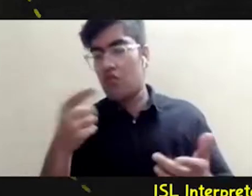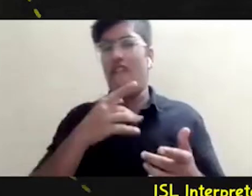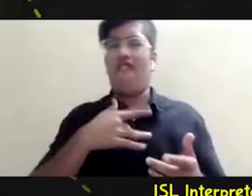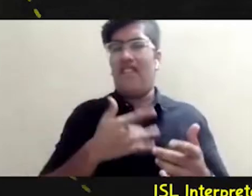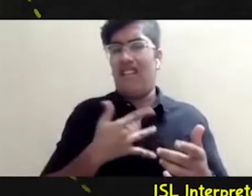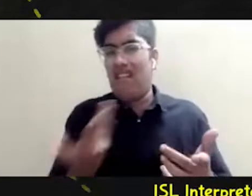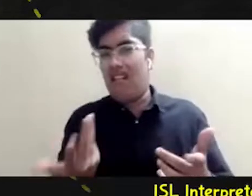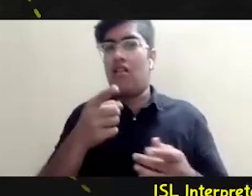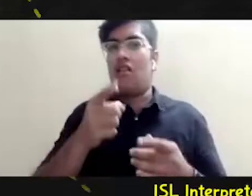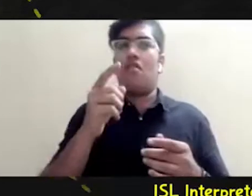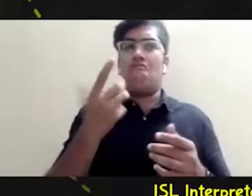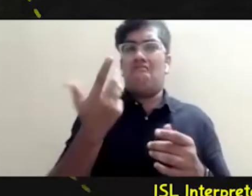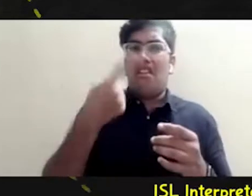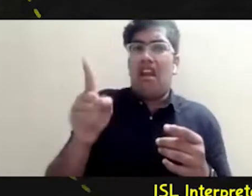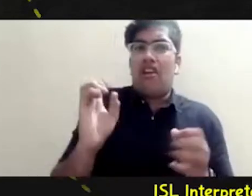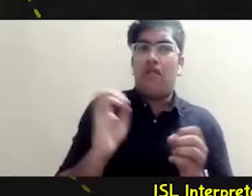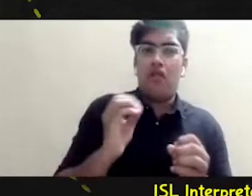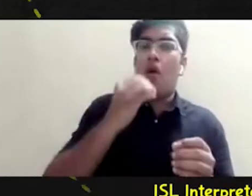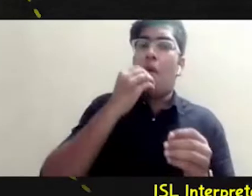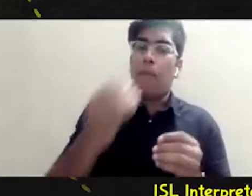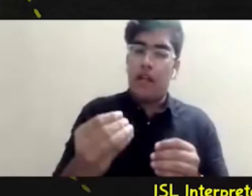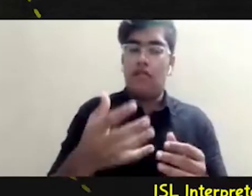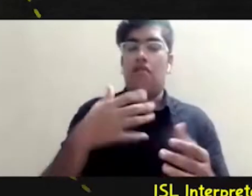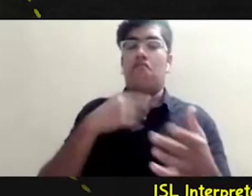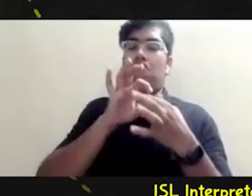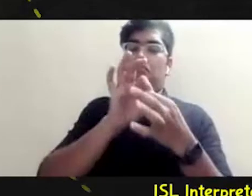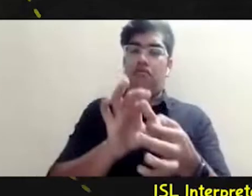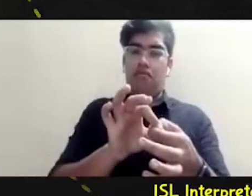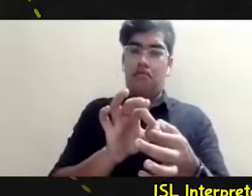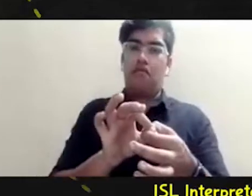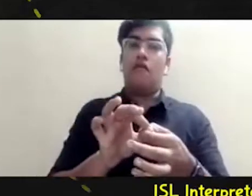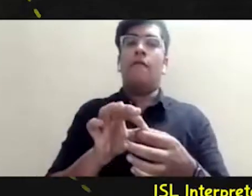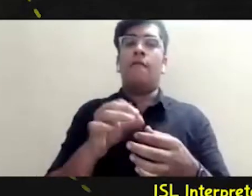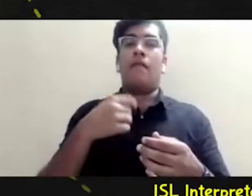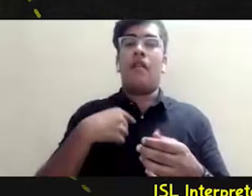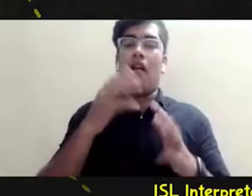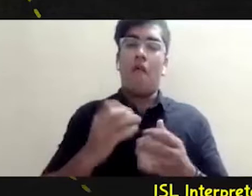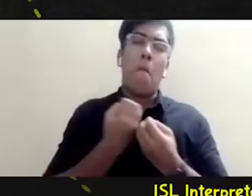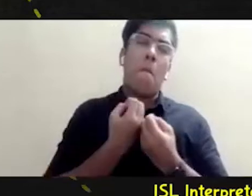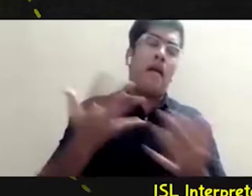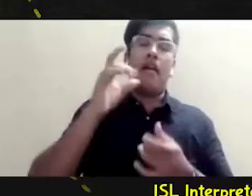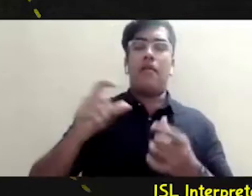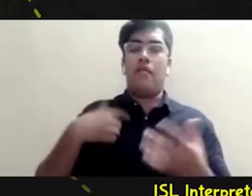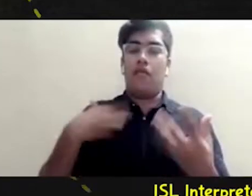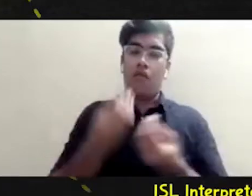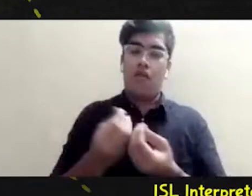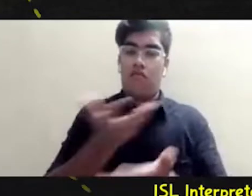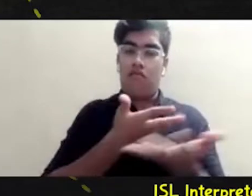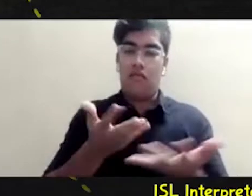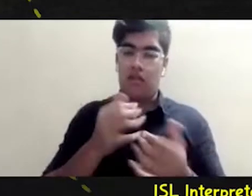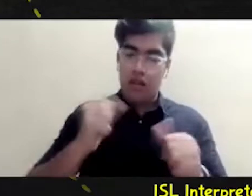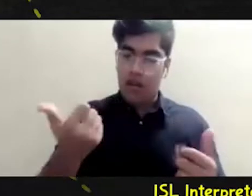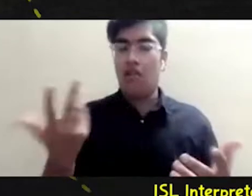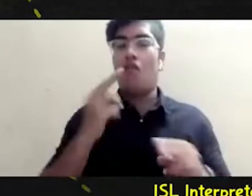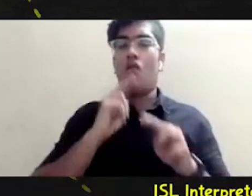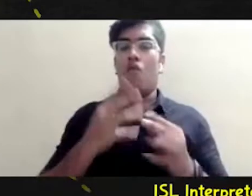that this doesn't seem right, please reach out. And honestly, there's so many people willing to talk to you, willing to reason this through,